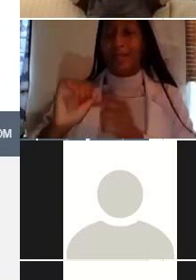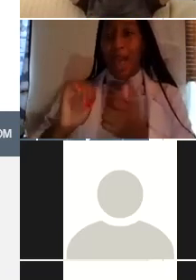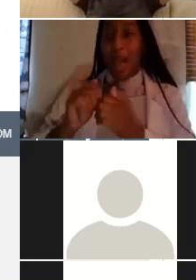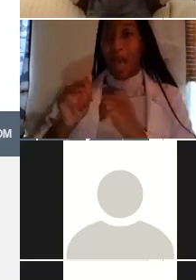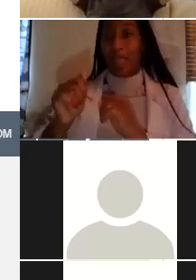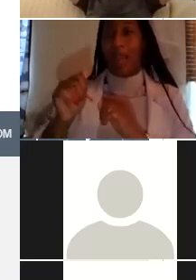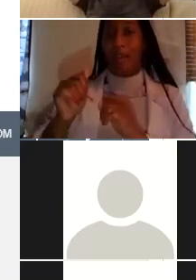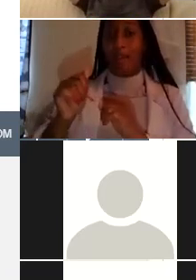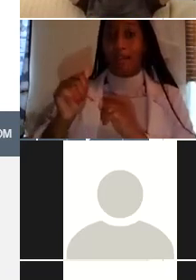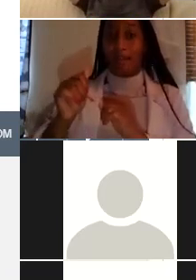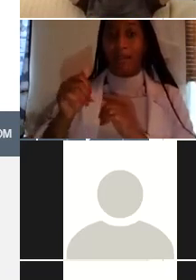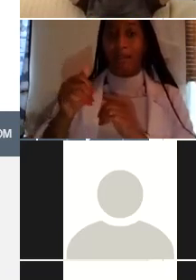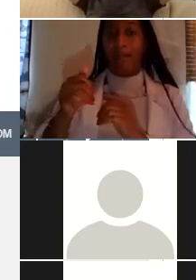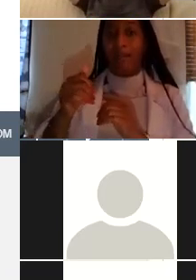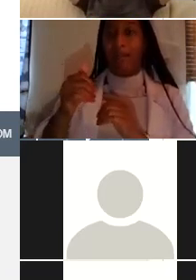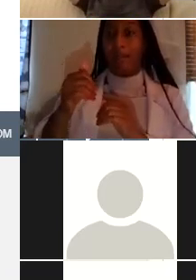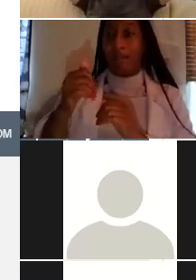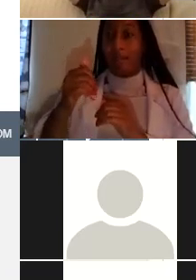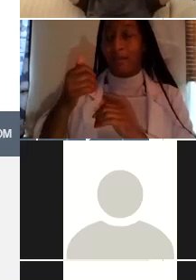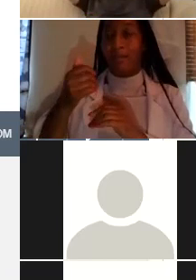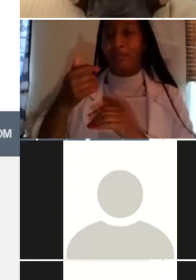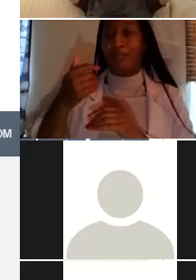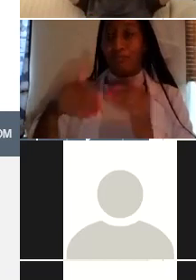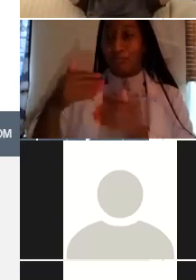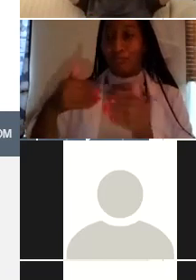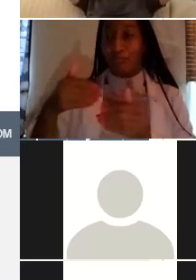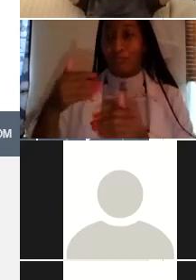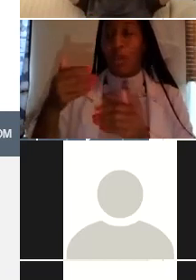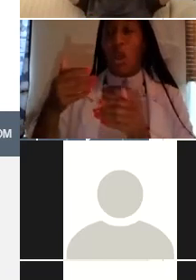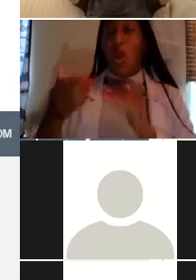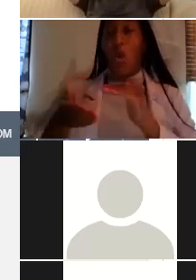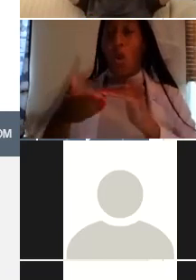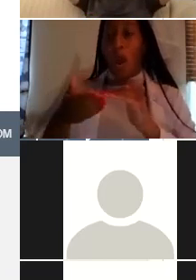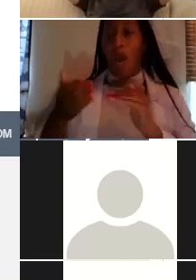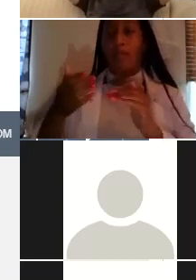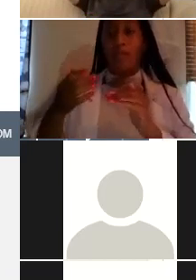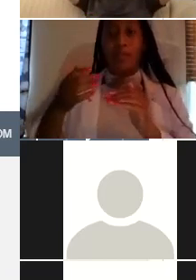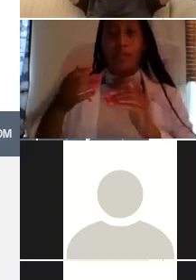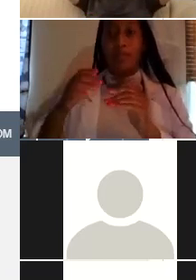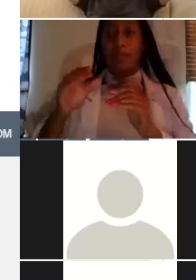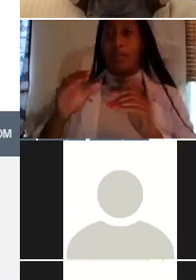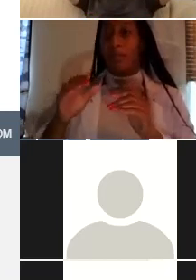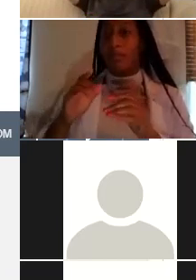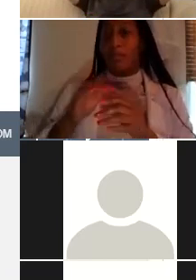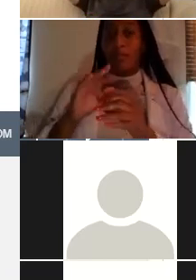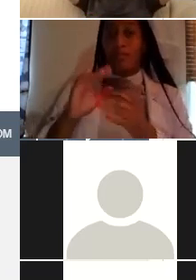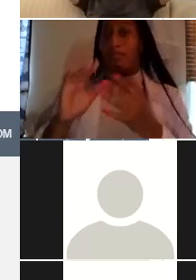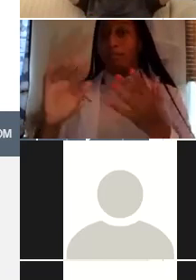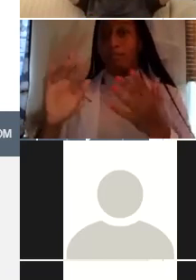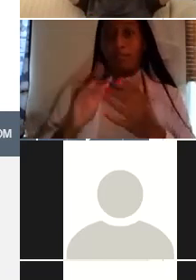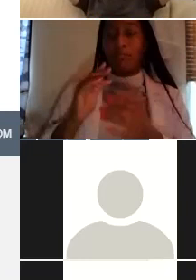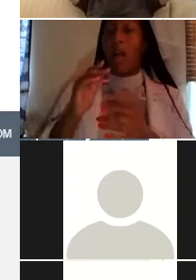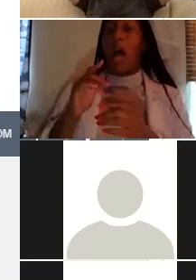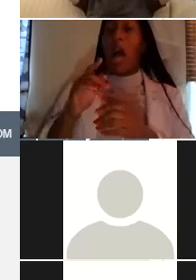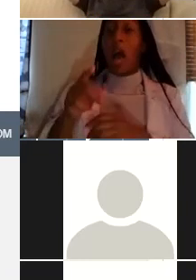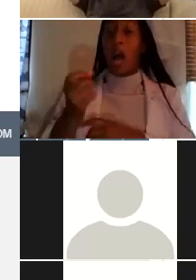connection to the idea of an ideal gas, which is a construct, because in the real world, there's no